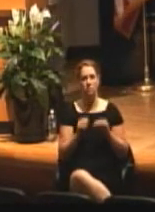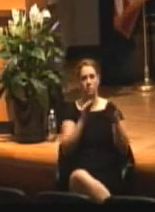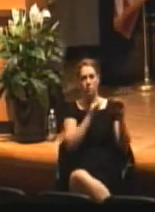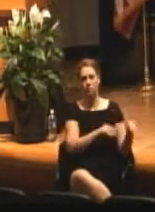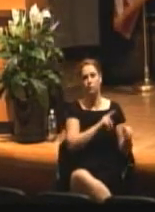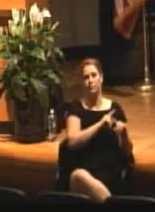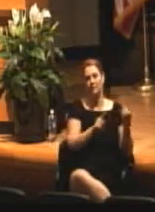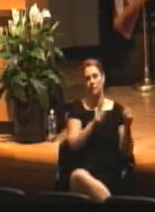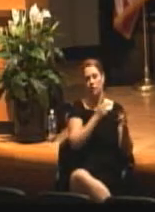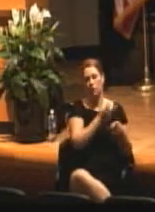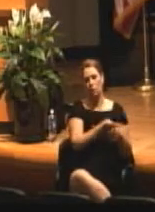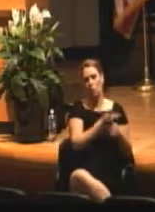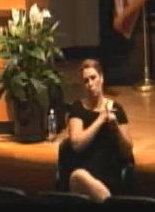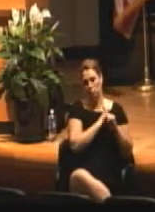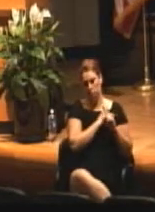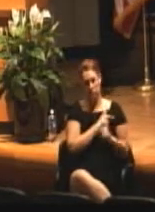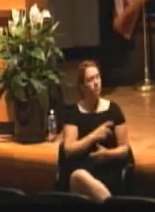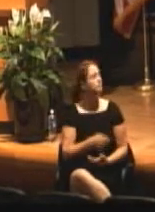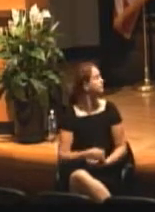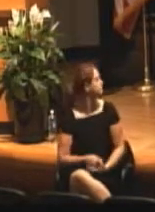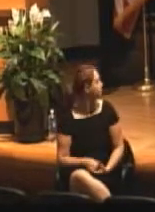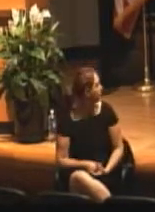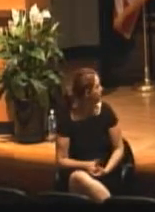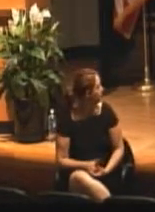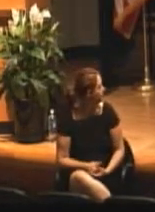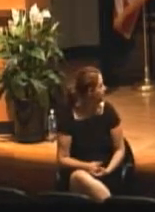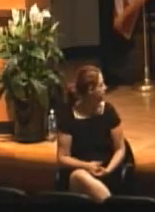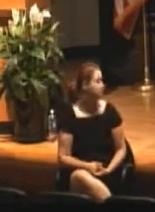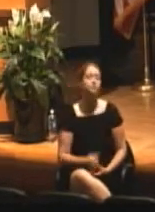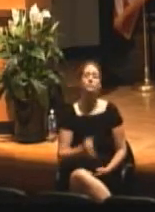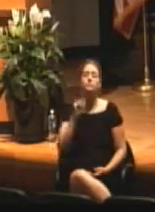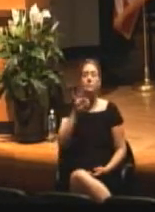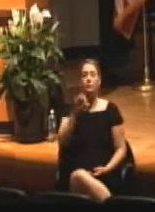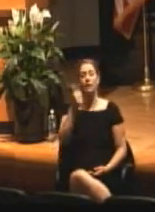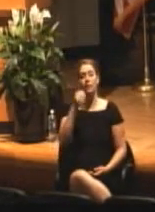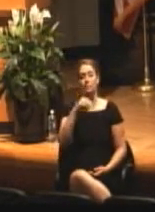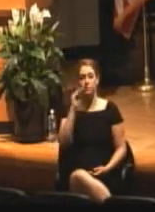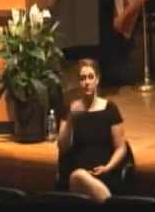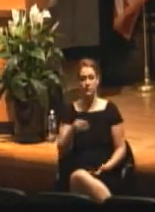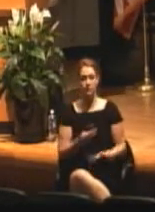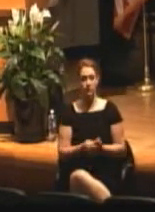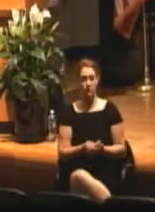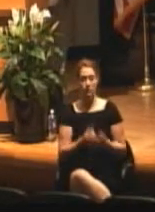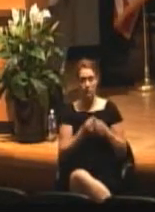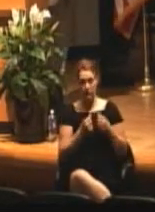If you put 10% down, then typically that mortgage insurance will drop off after 11 years.